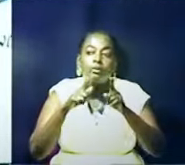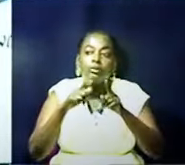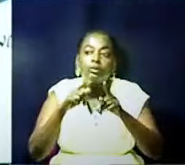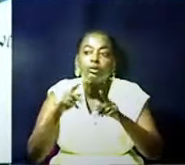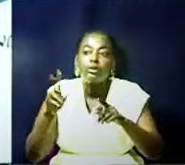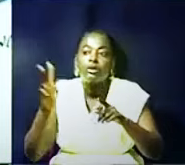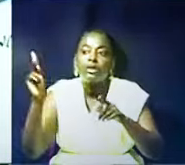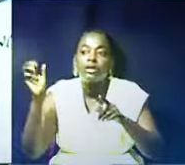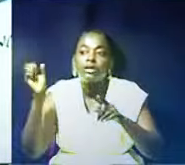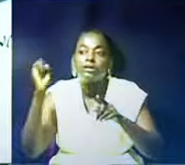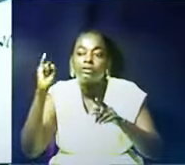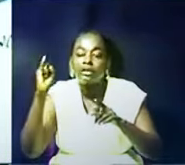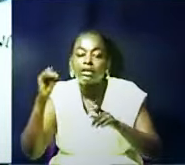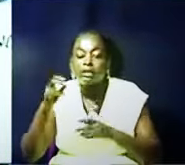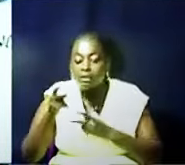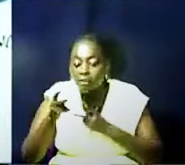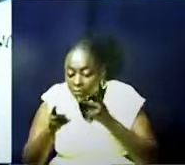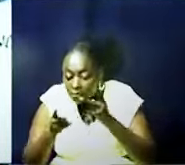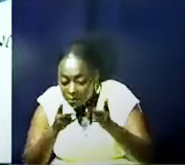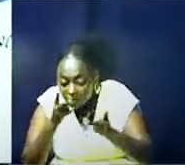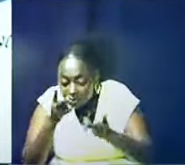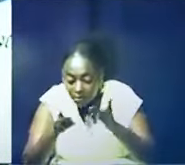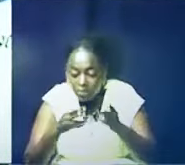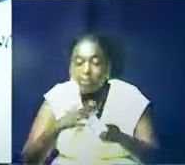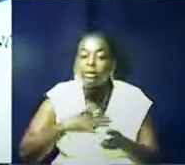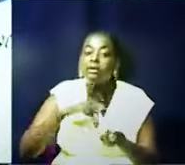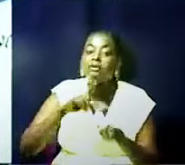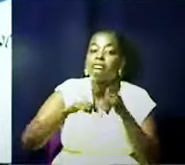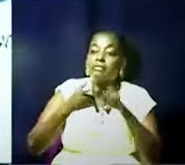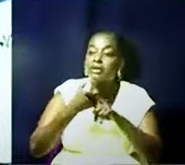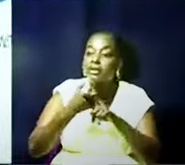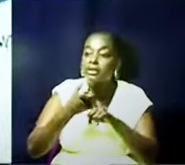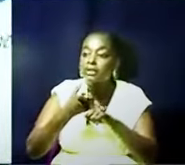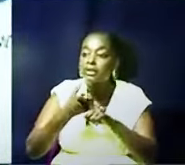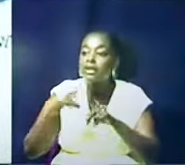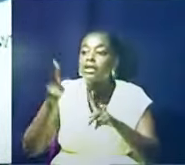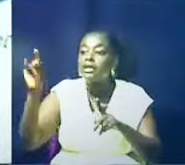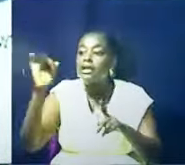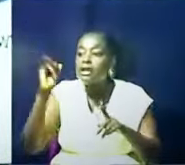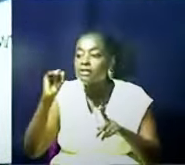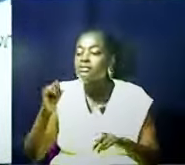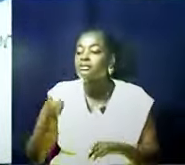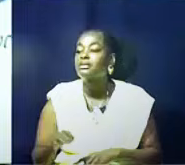and to visit him, you know what I went looking for? Oh,